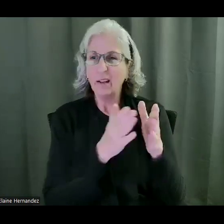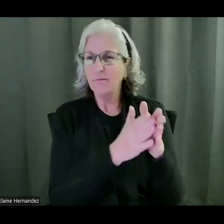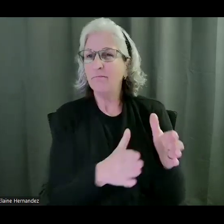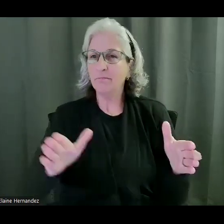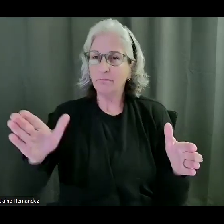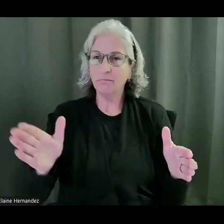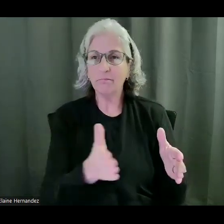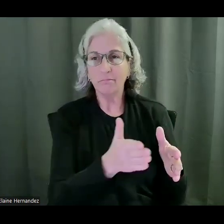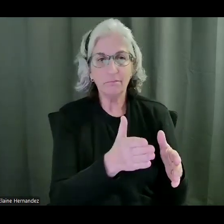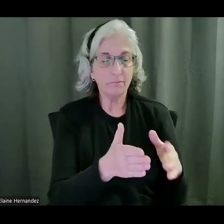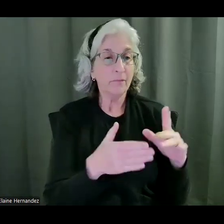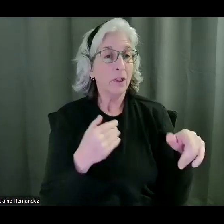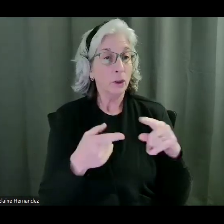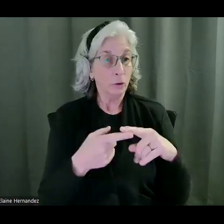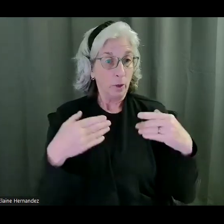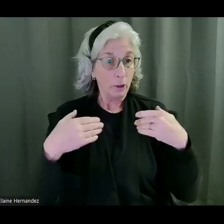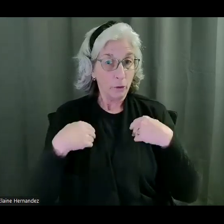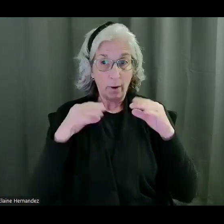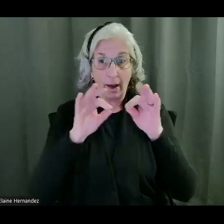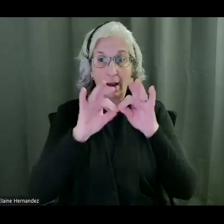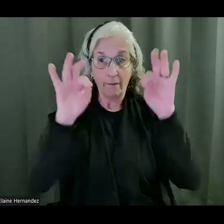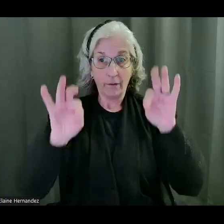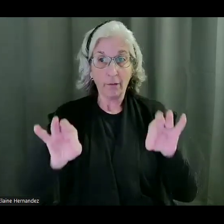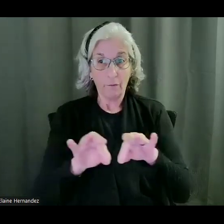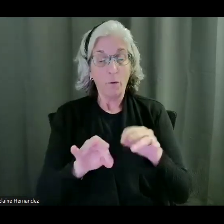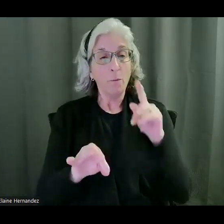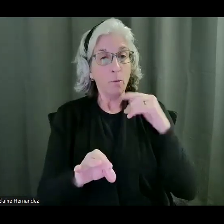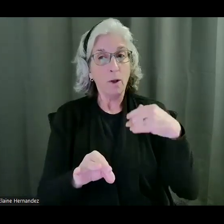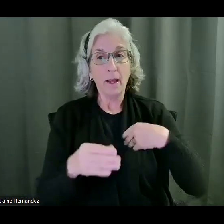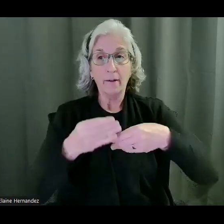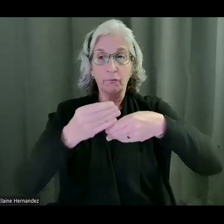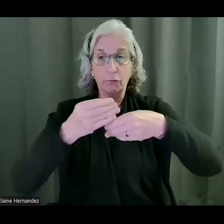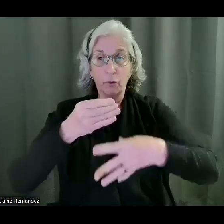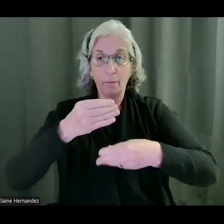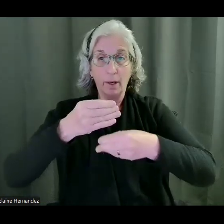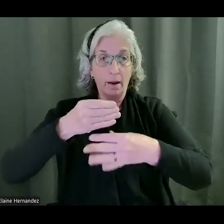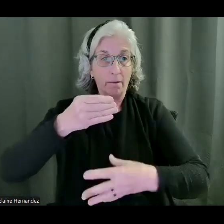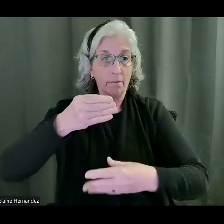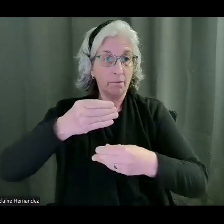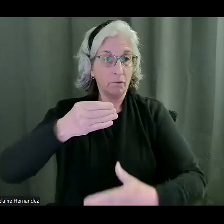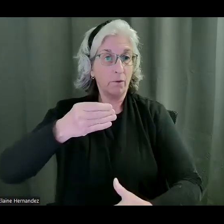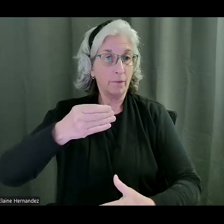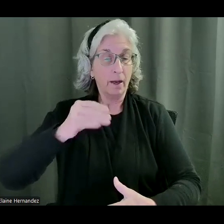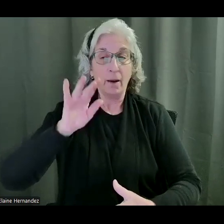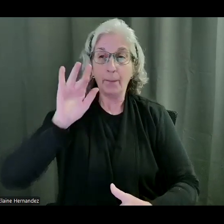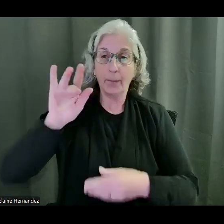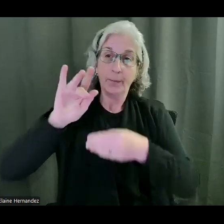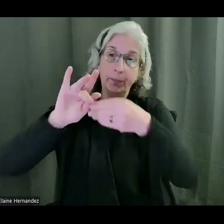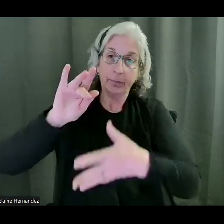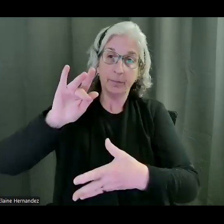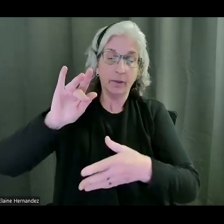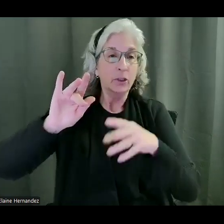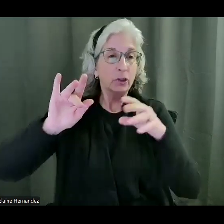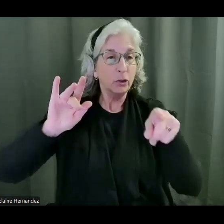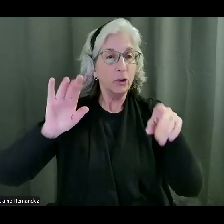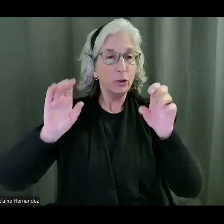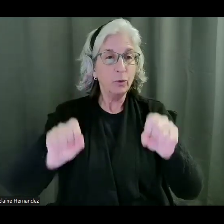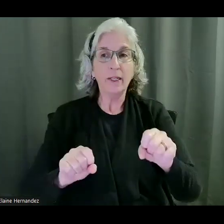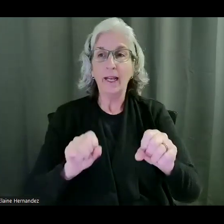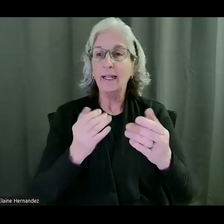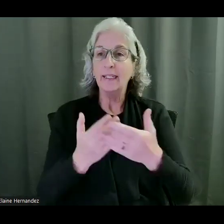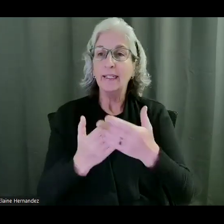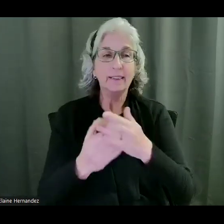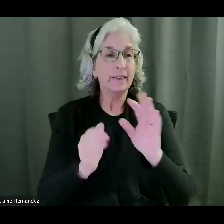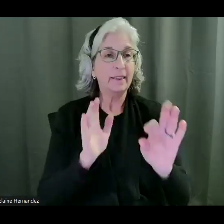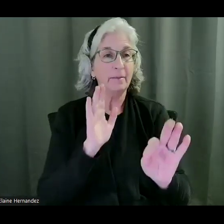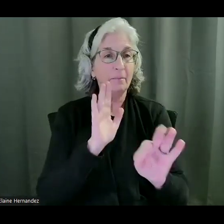So when you have this form, there will be drop-down boxes for you to easily select your pre and post rankings.